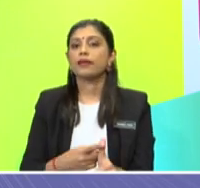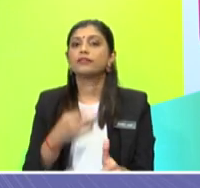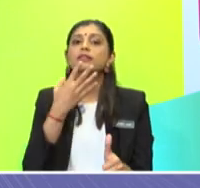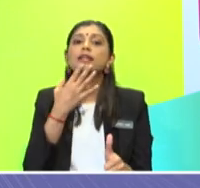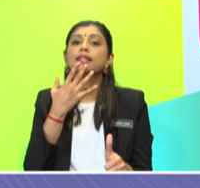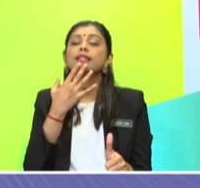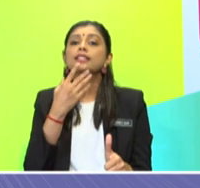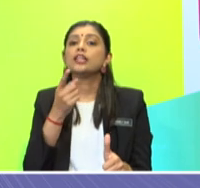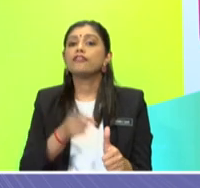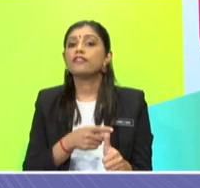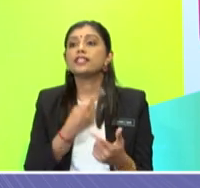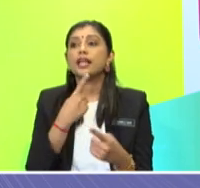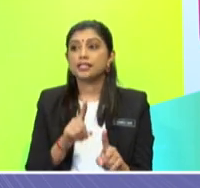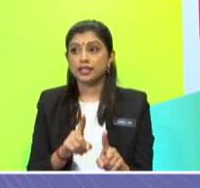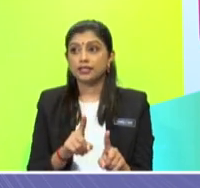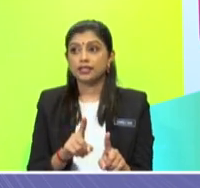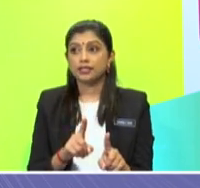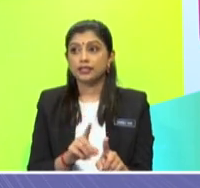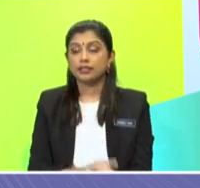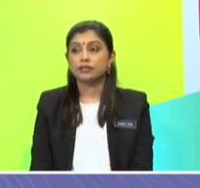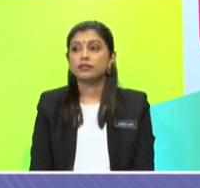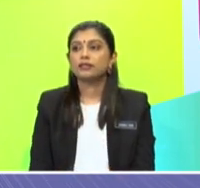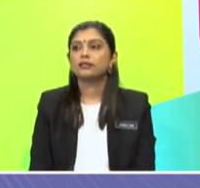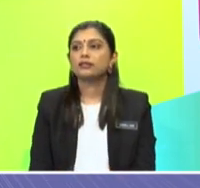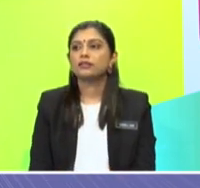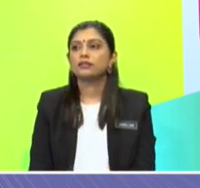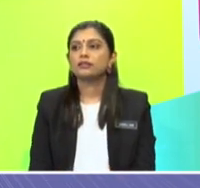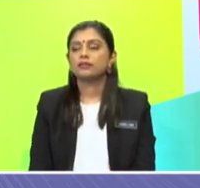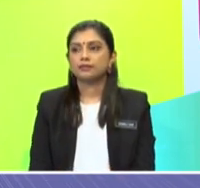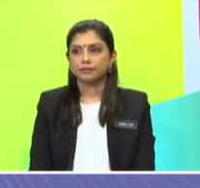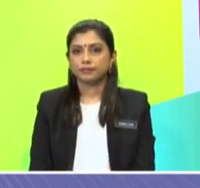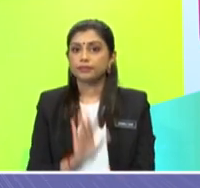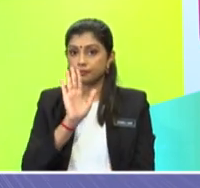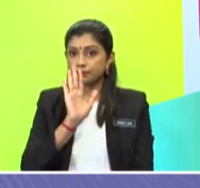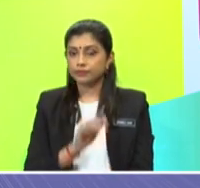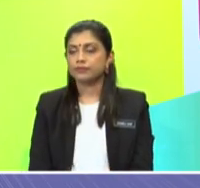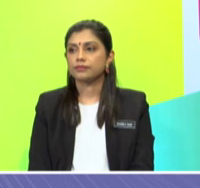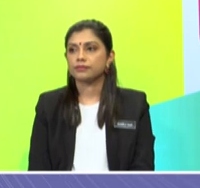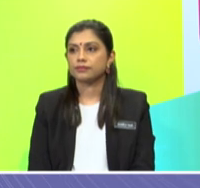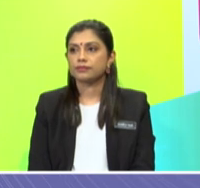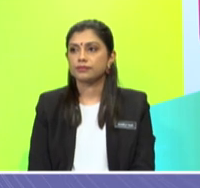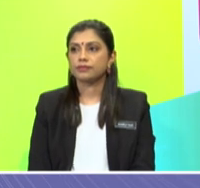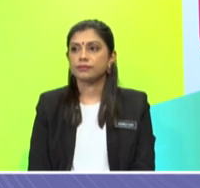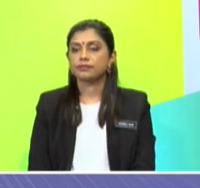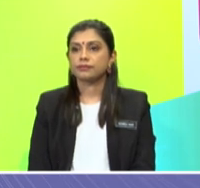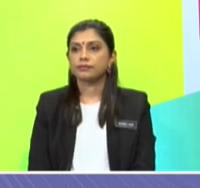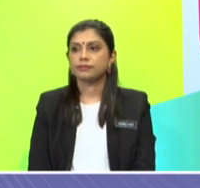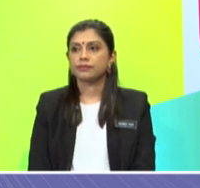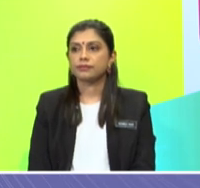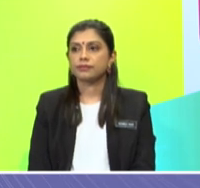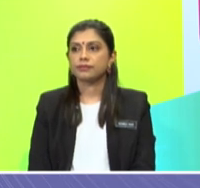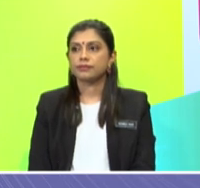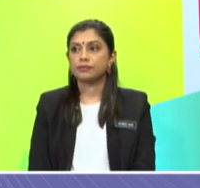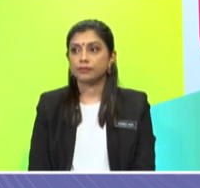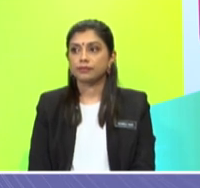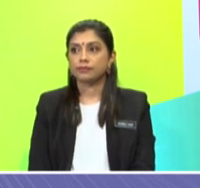answer? It is... Okay, let me just display all the boxes. So the first color will be